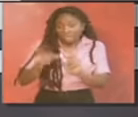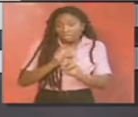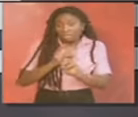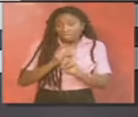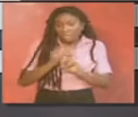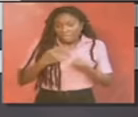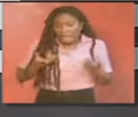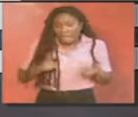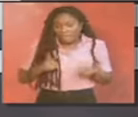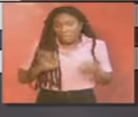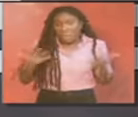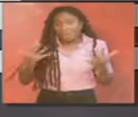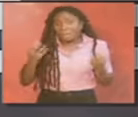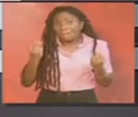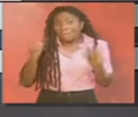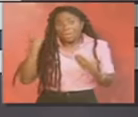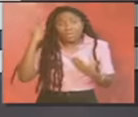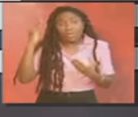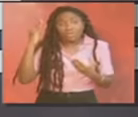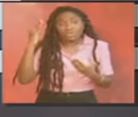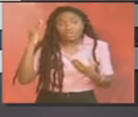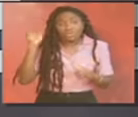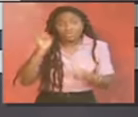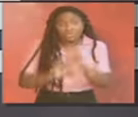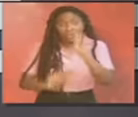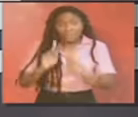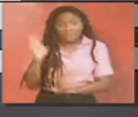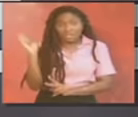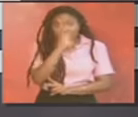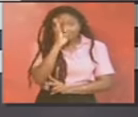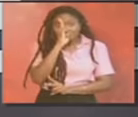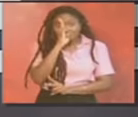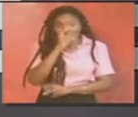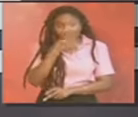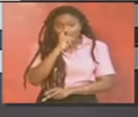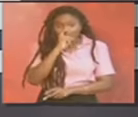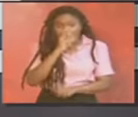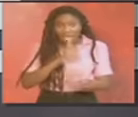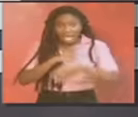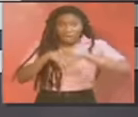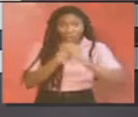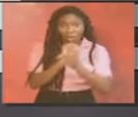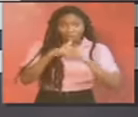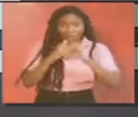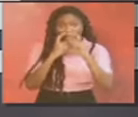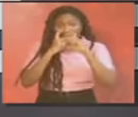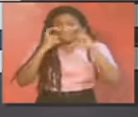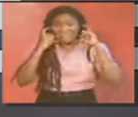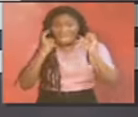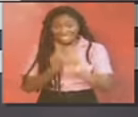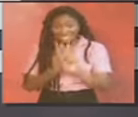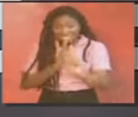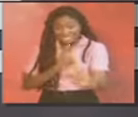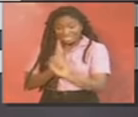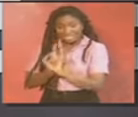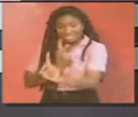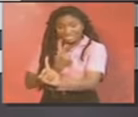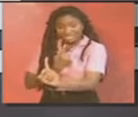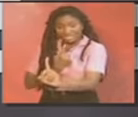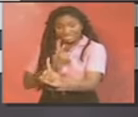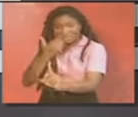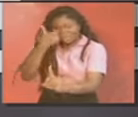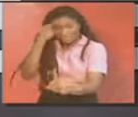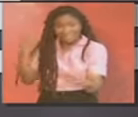Persons may have adhered to the guidelines of washing their hands and wearing their mask and social distancing due